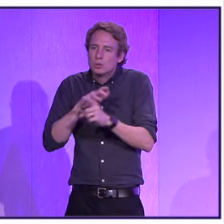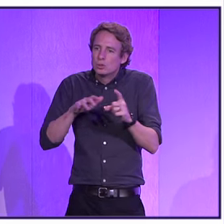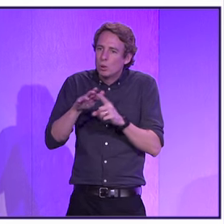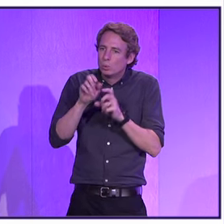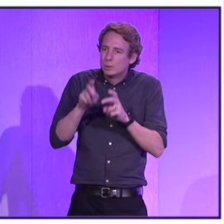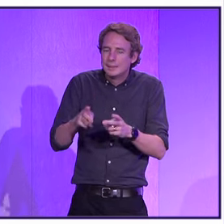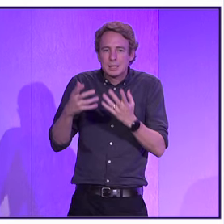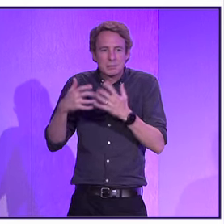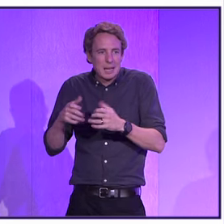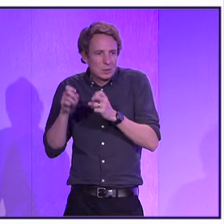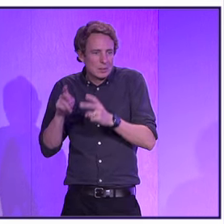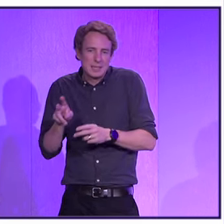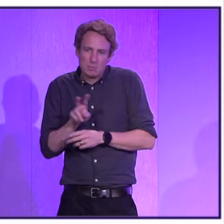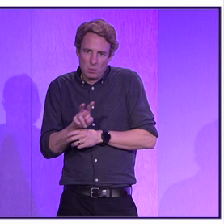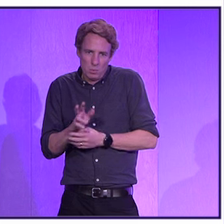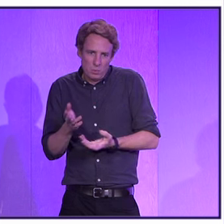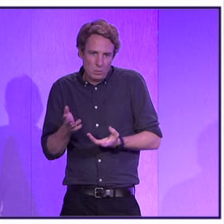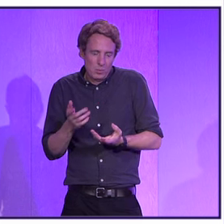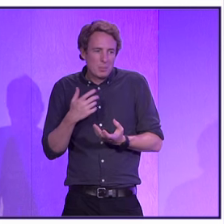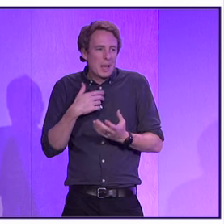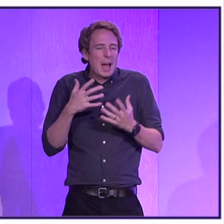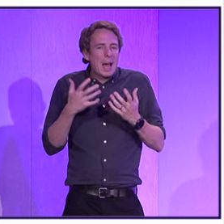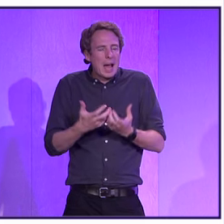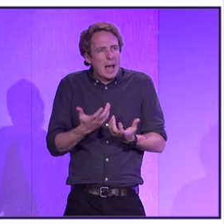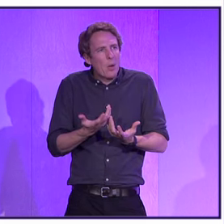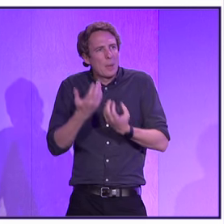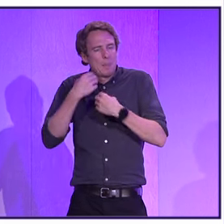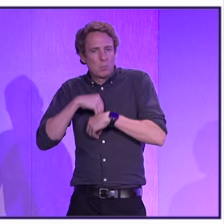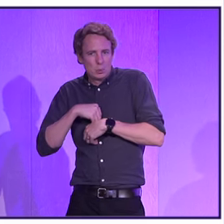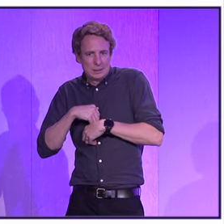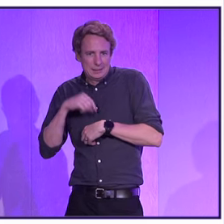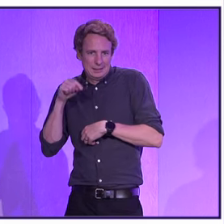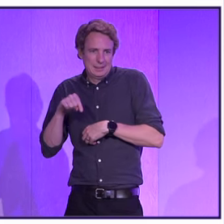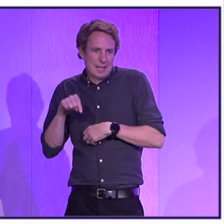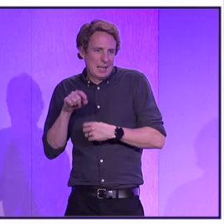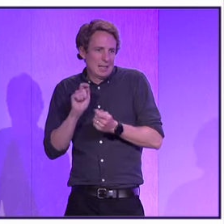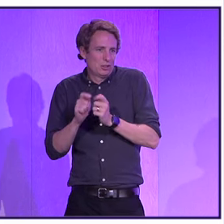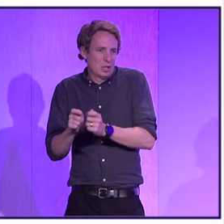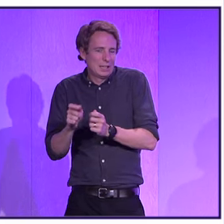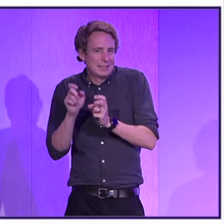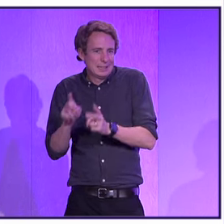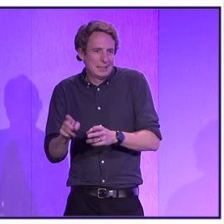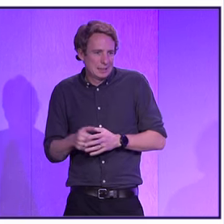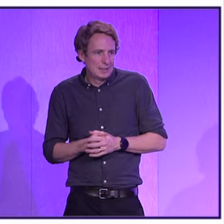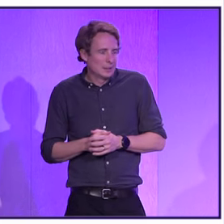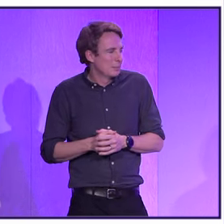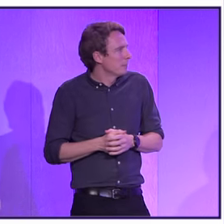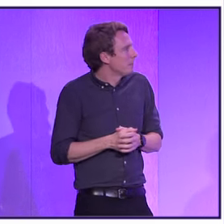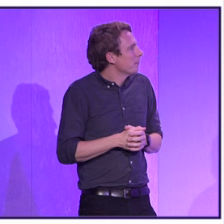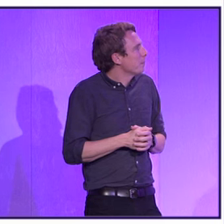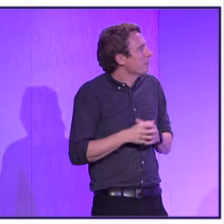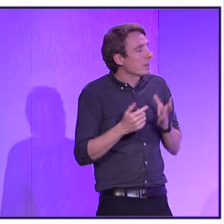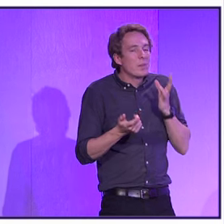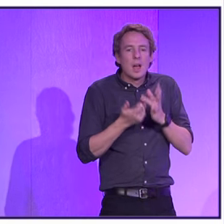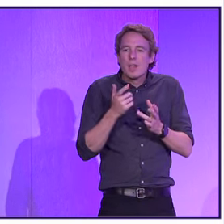systems. But I think it's how that they're embodied that changes depending on the type of system that we're thinking about. So that's what the other two columns are